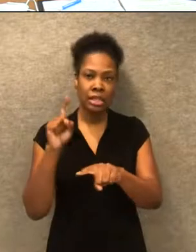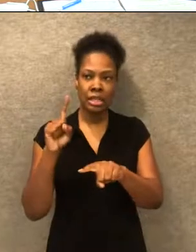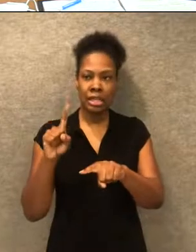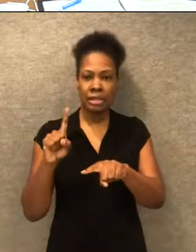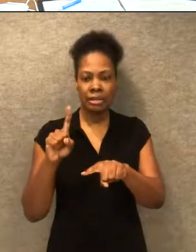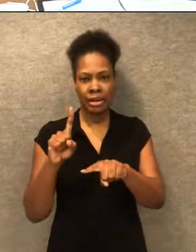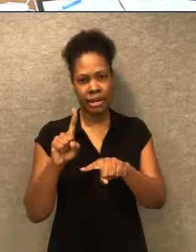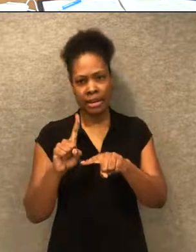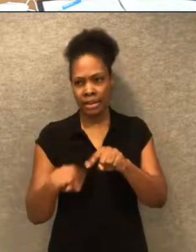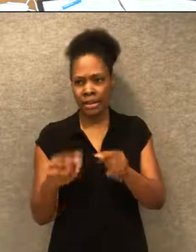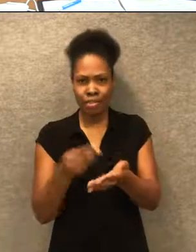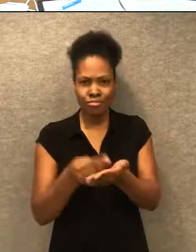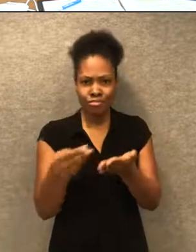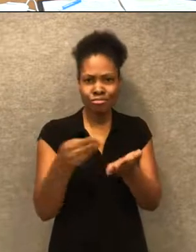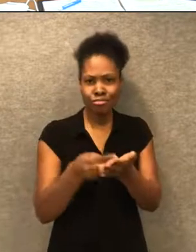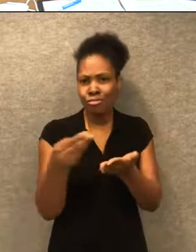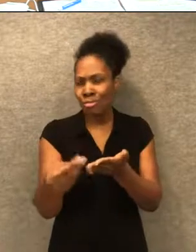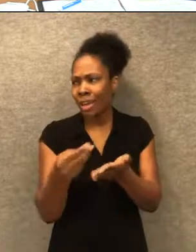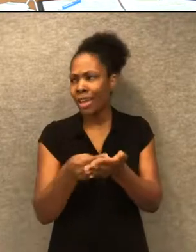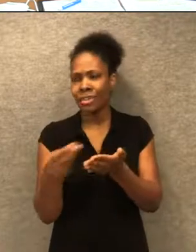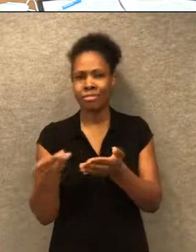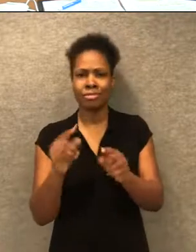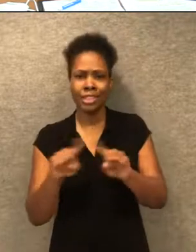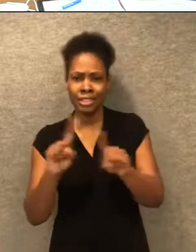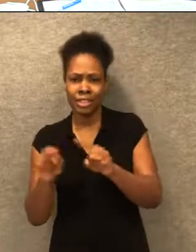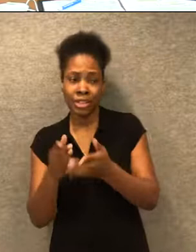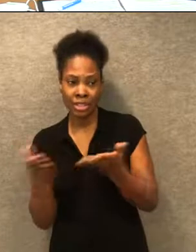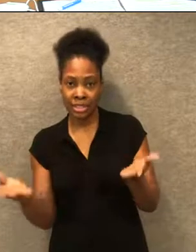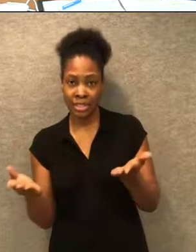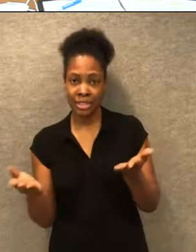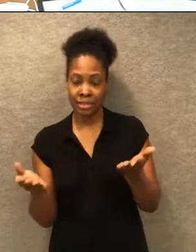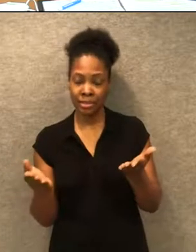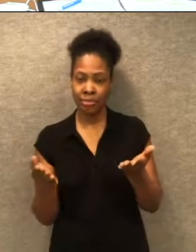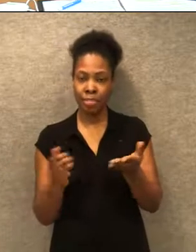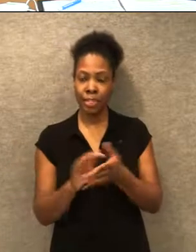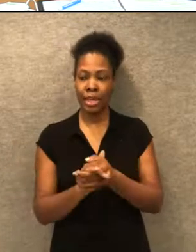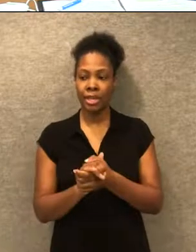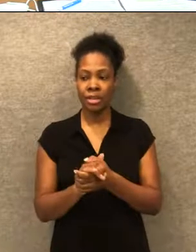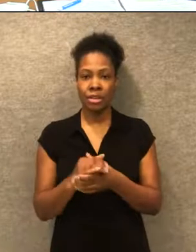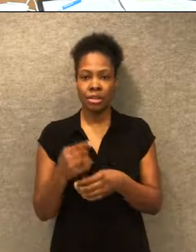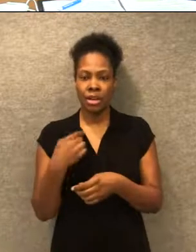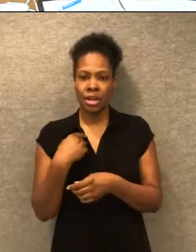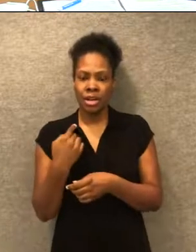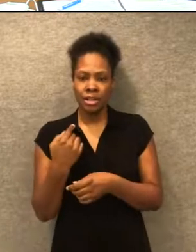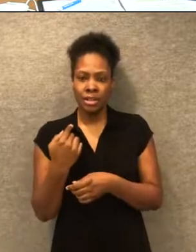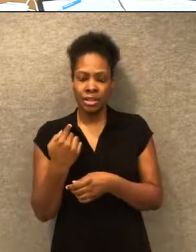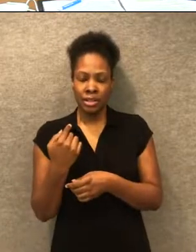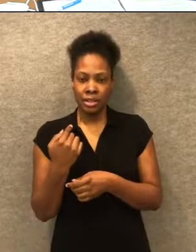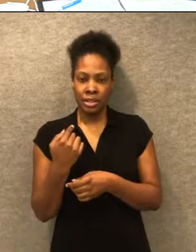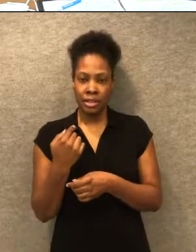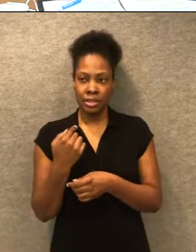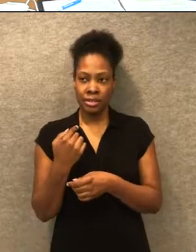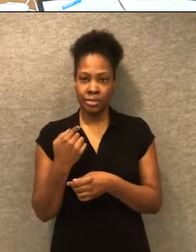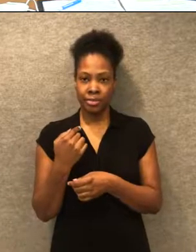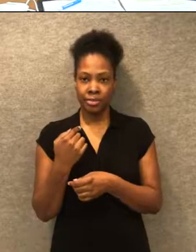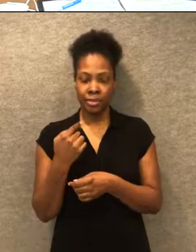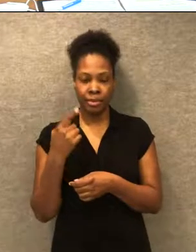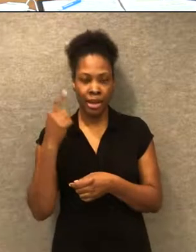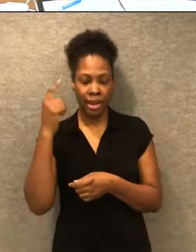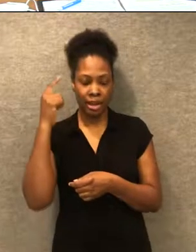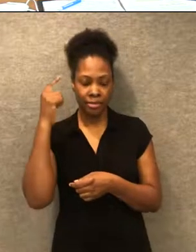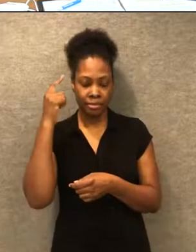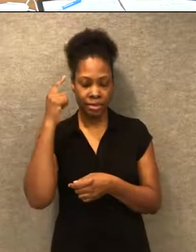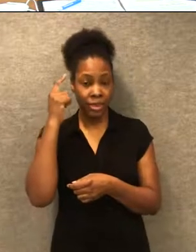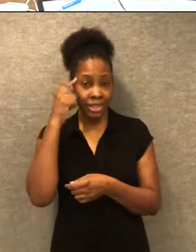their families, all of that has taken a toll. And so I think that, you know, it would make sense that